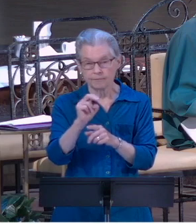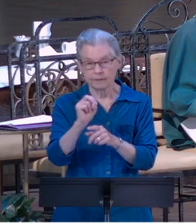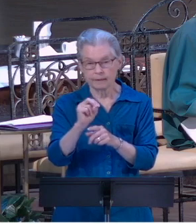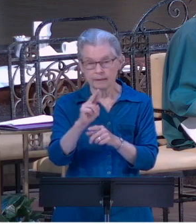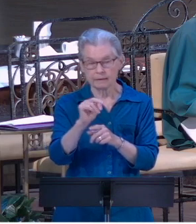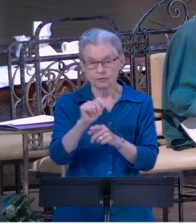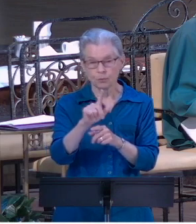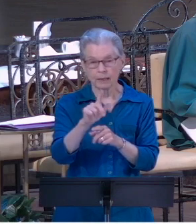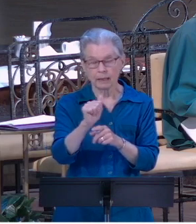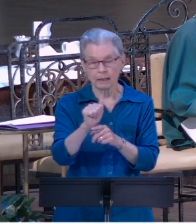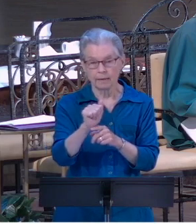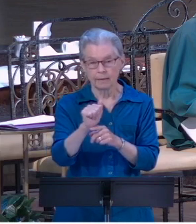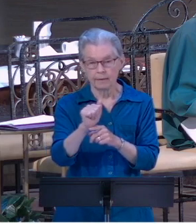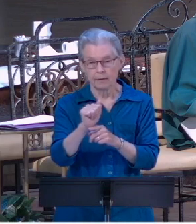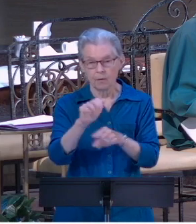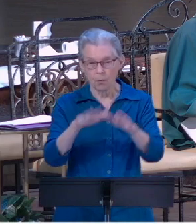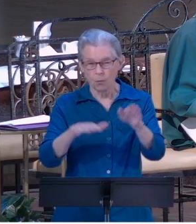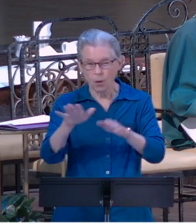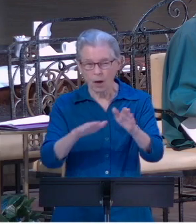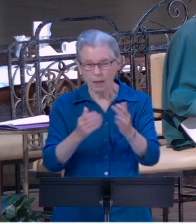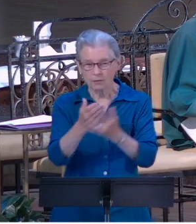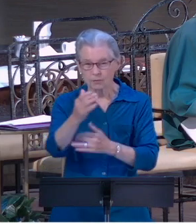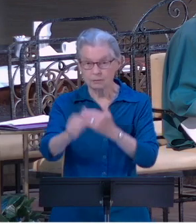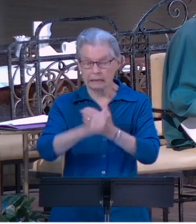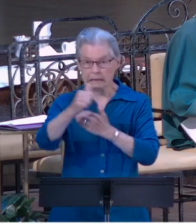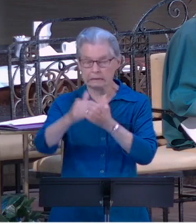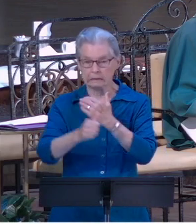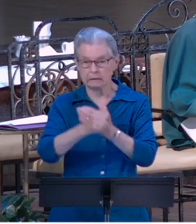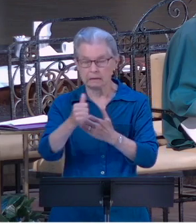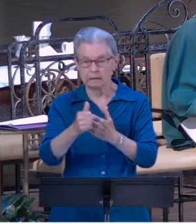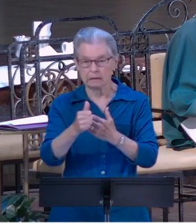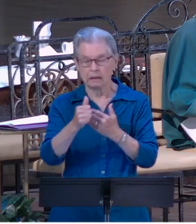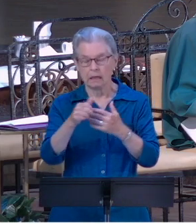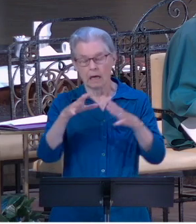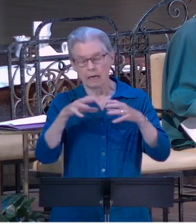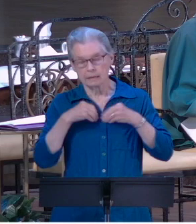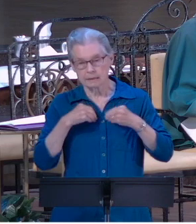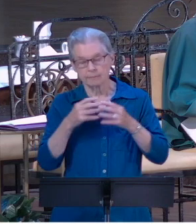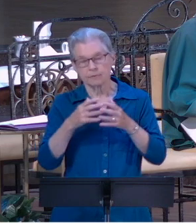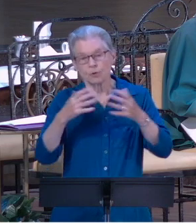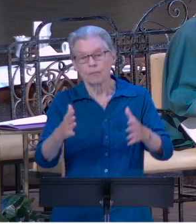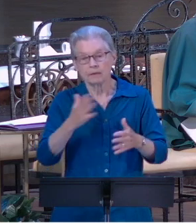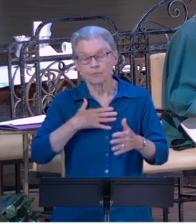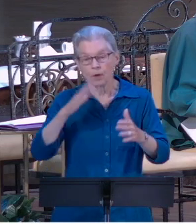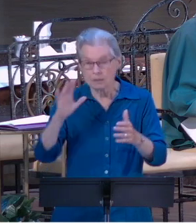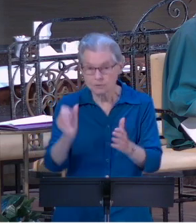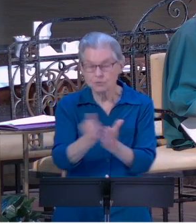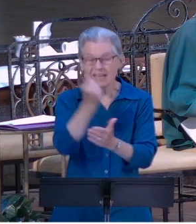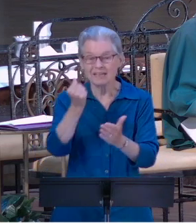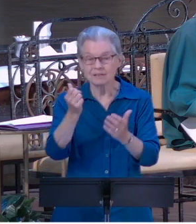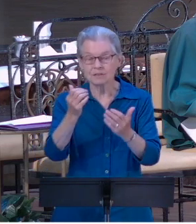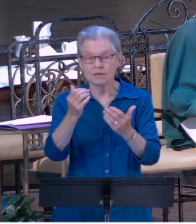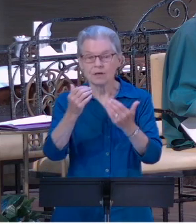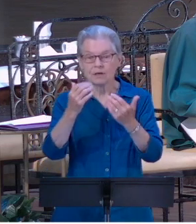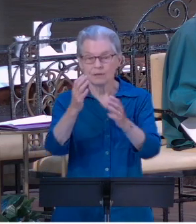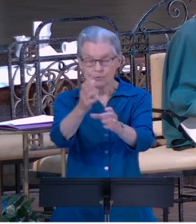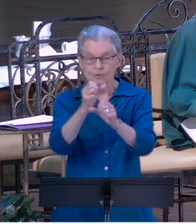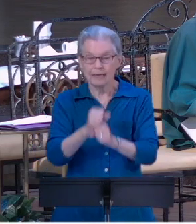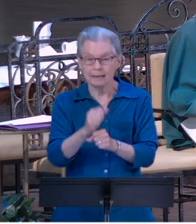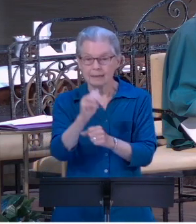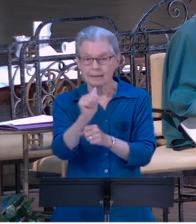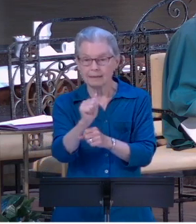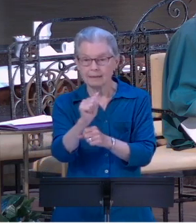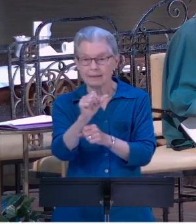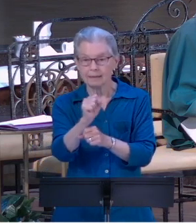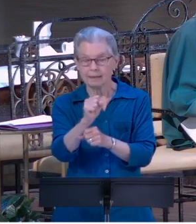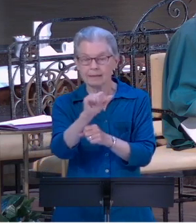countless trials, enduring so much for the chance to seek asylum and find